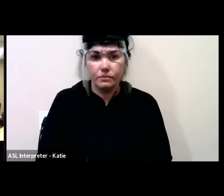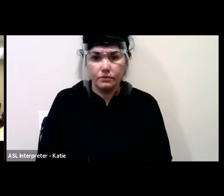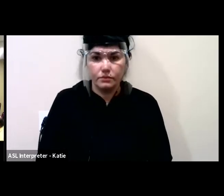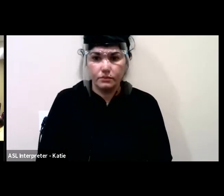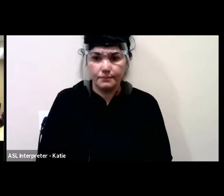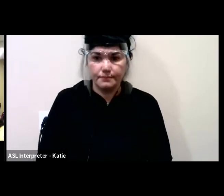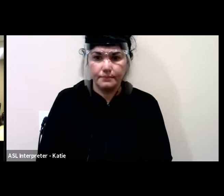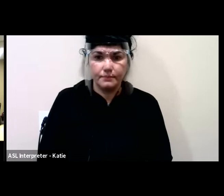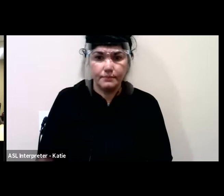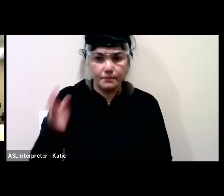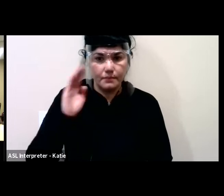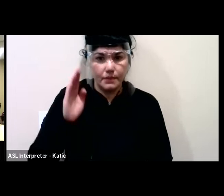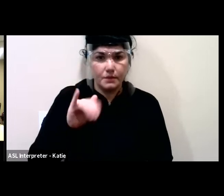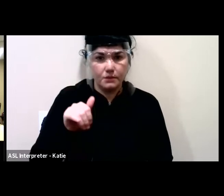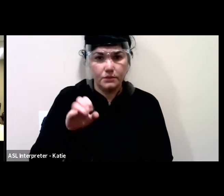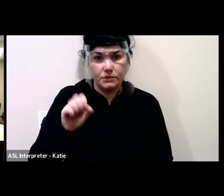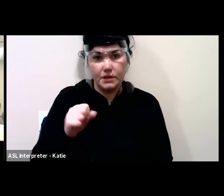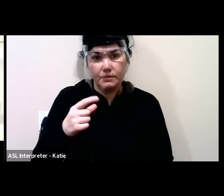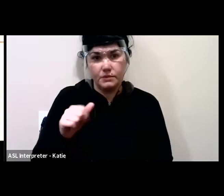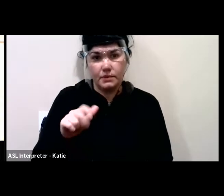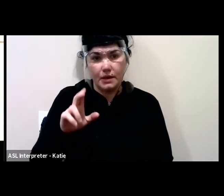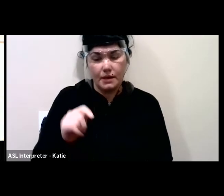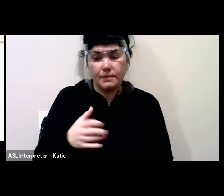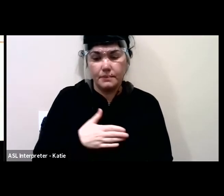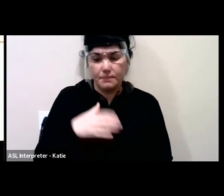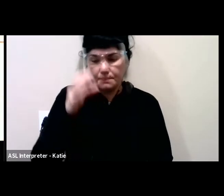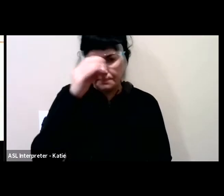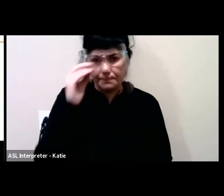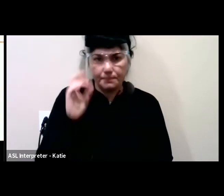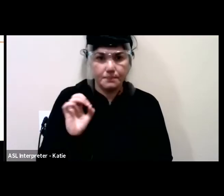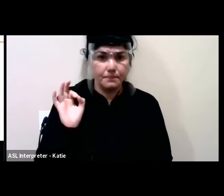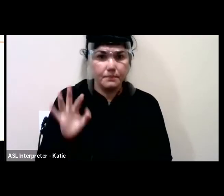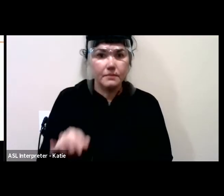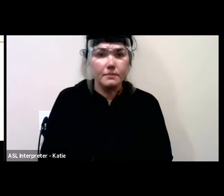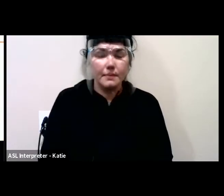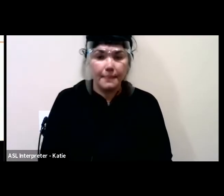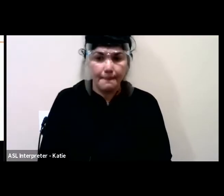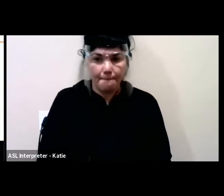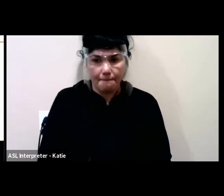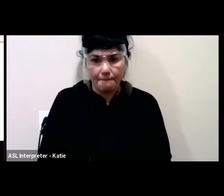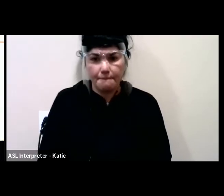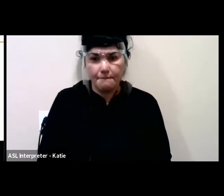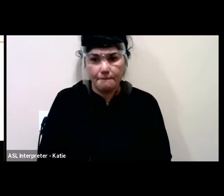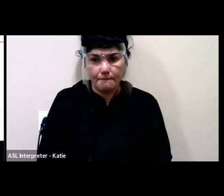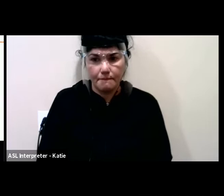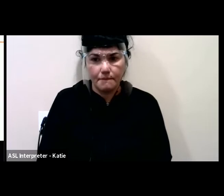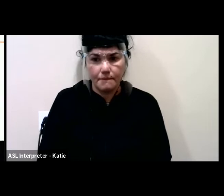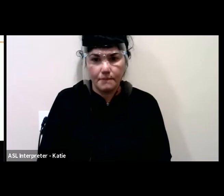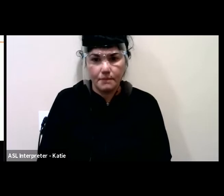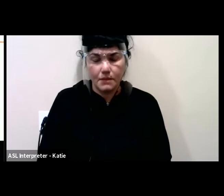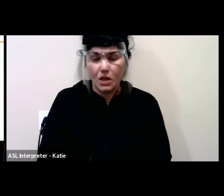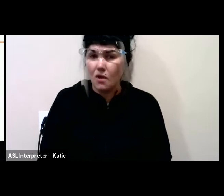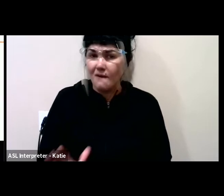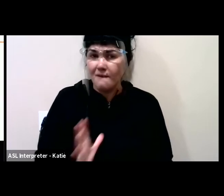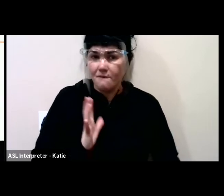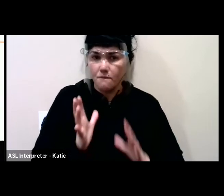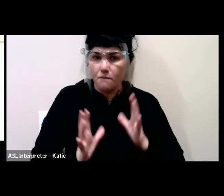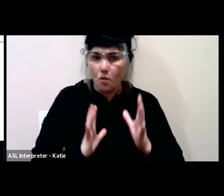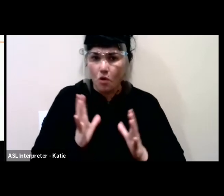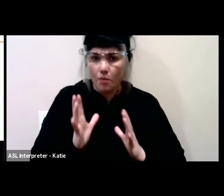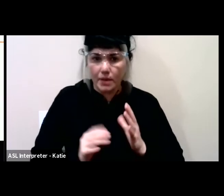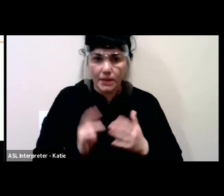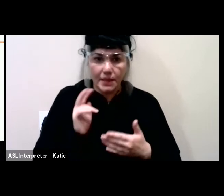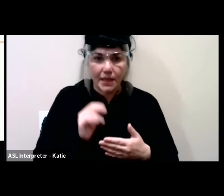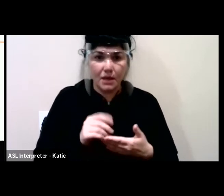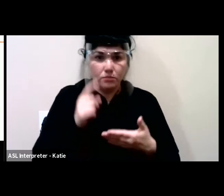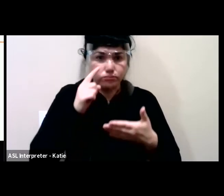hello james gallant marquette these are my opinions and uh please formally look into that voters not politicians promises to